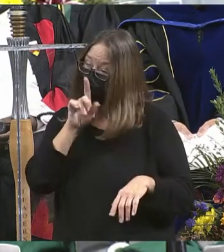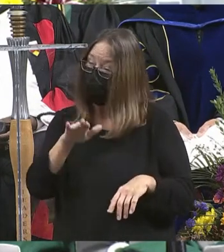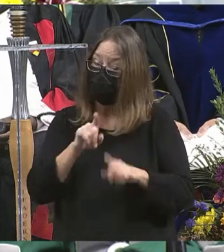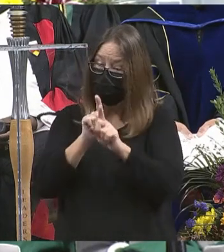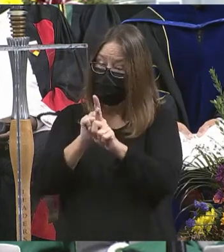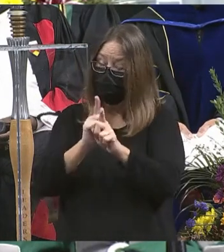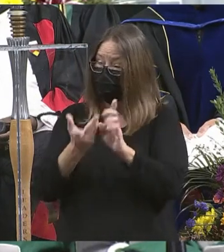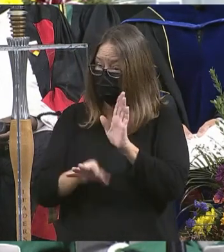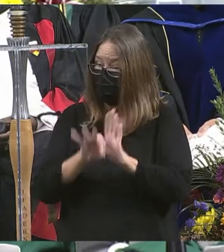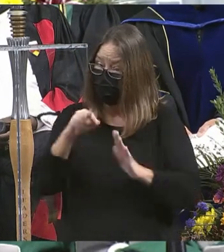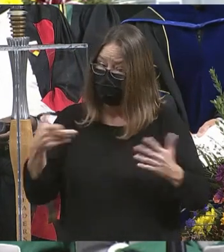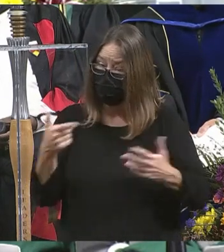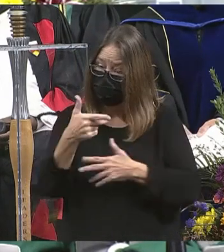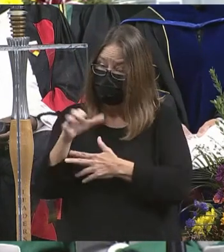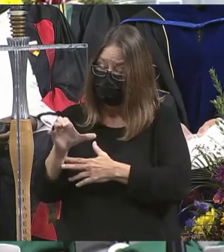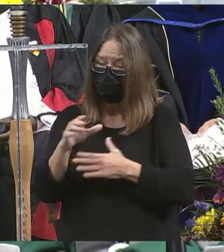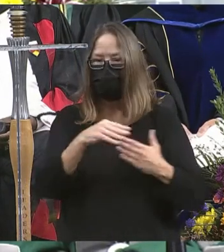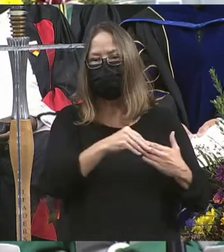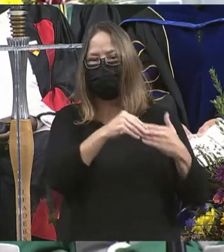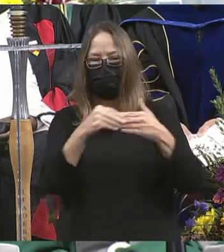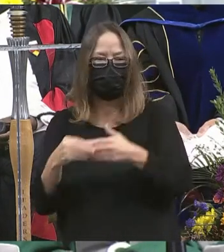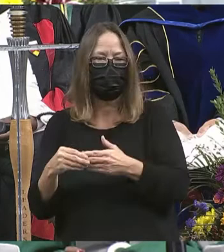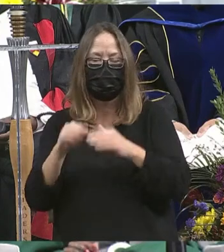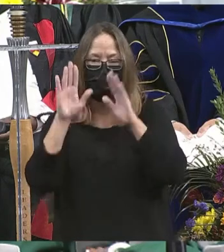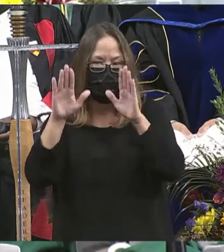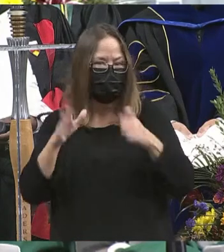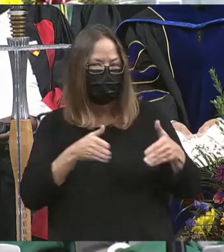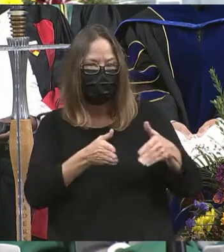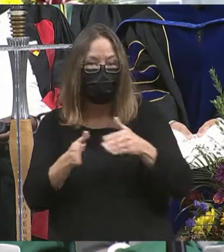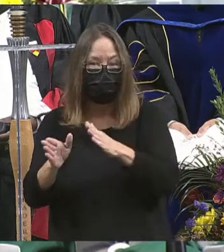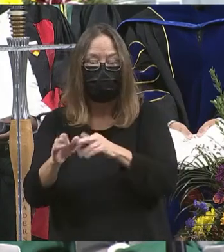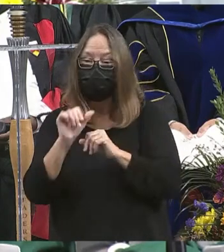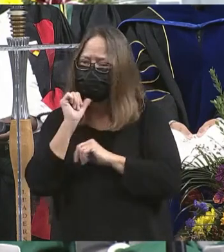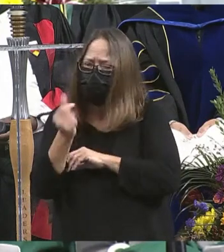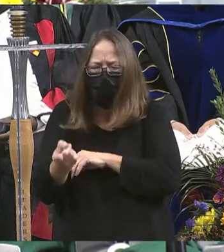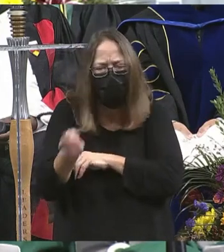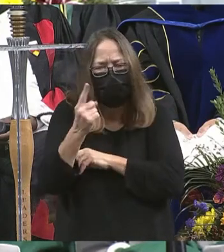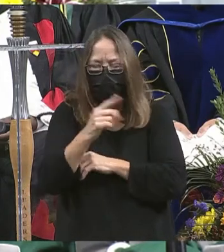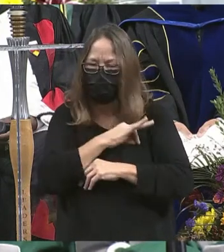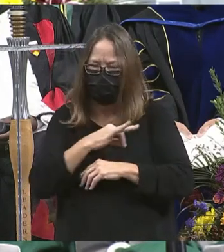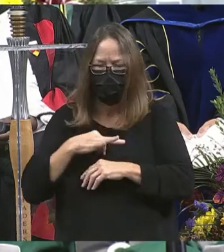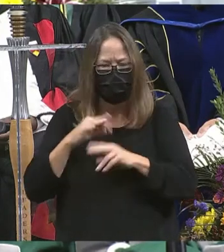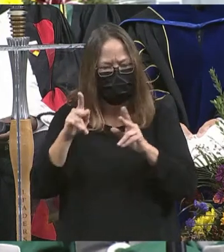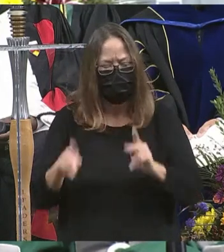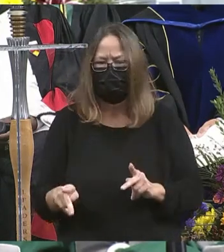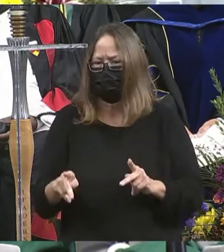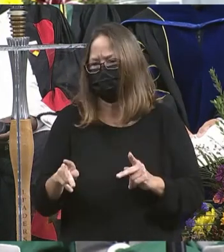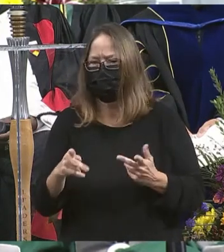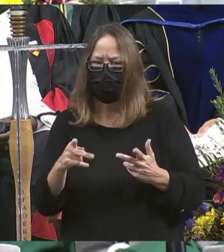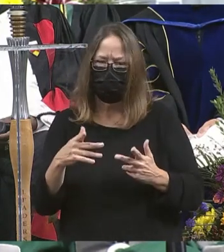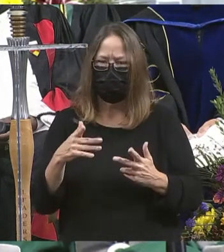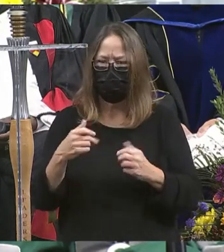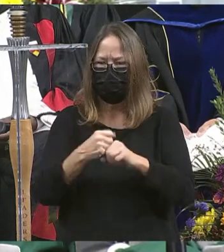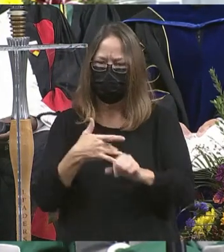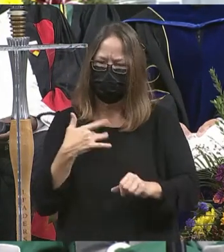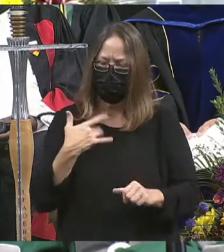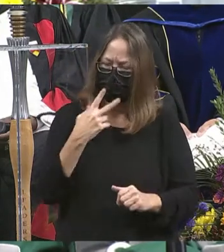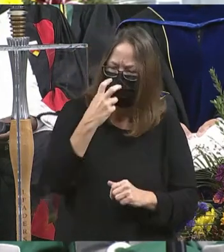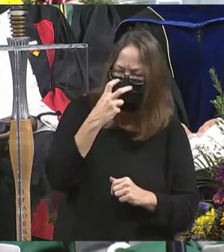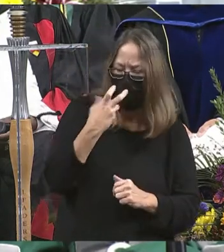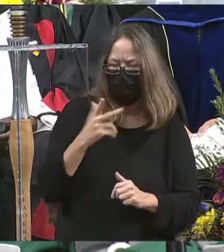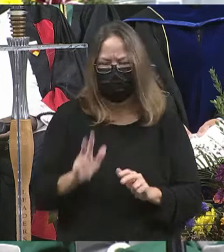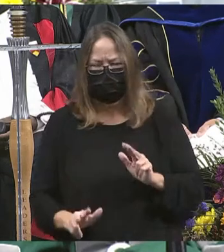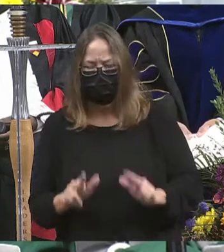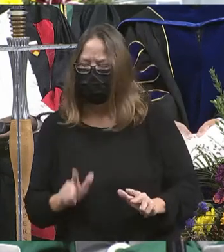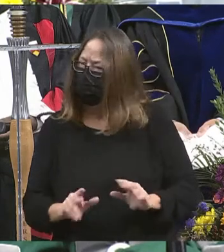here at GGC have led me down amazing paths. Not one faculty member instilled doubt or discouragement. They told